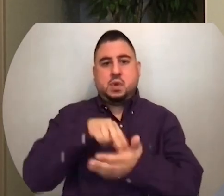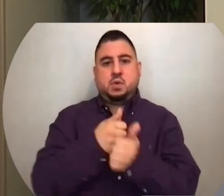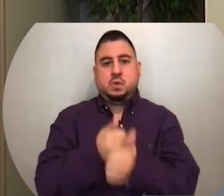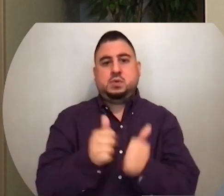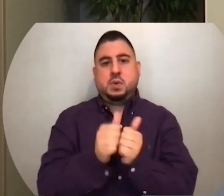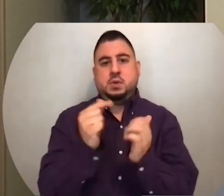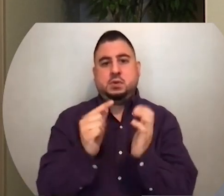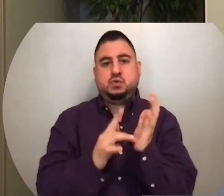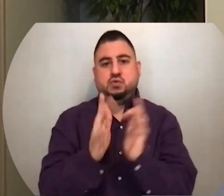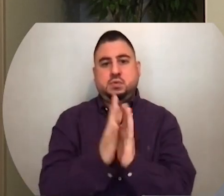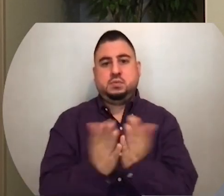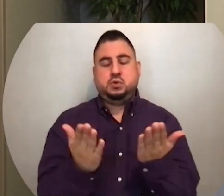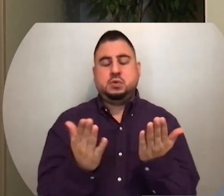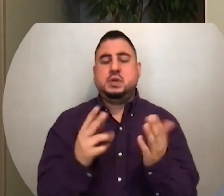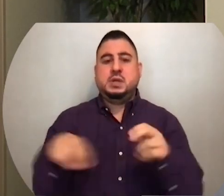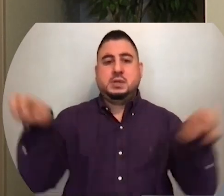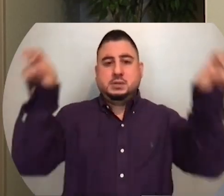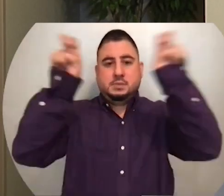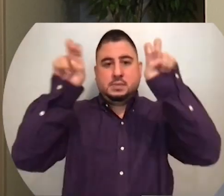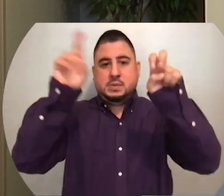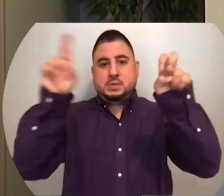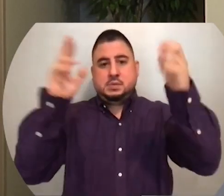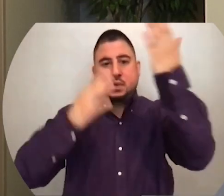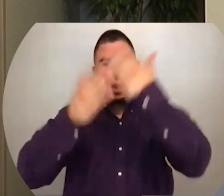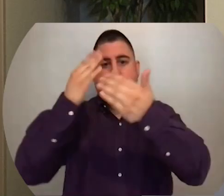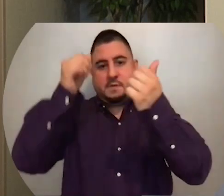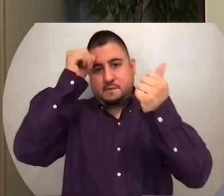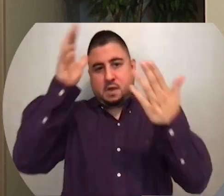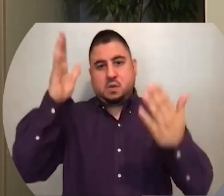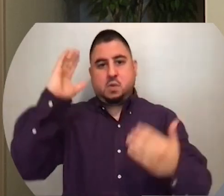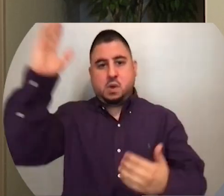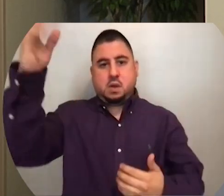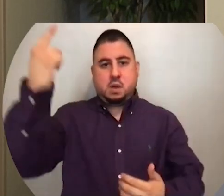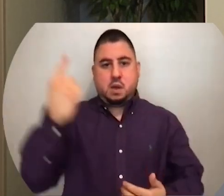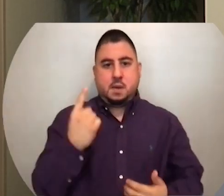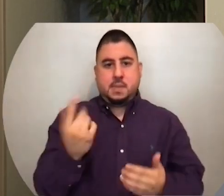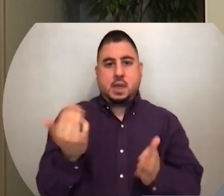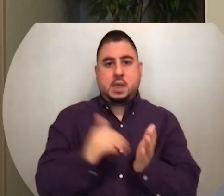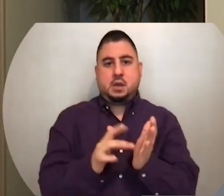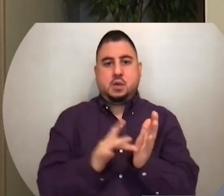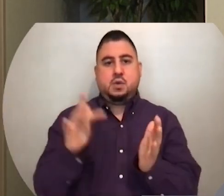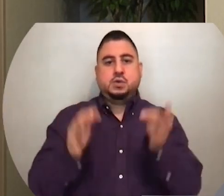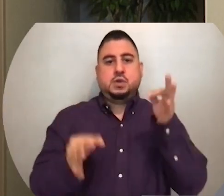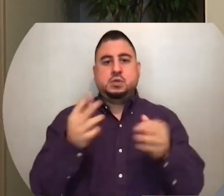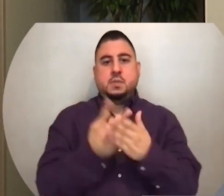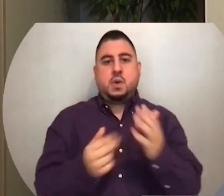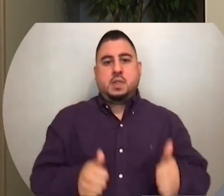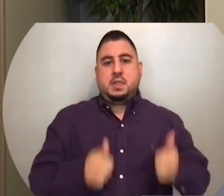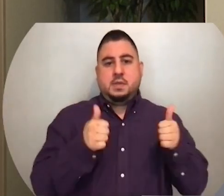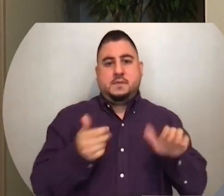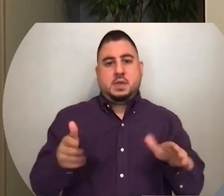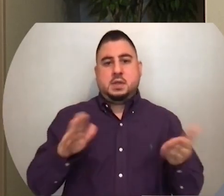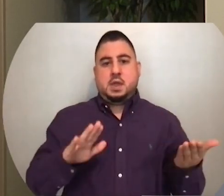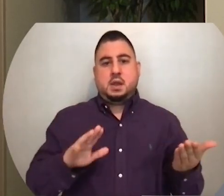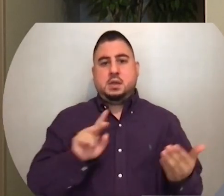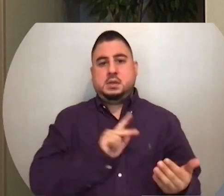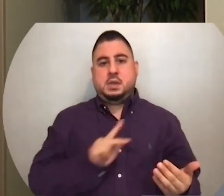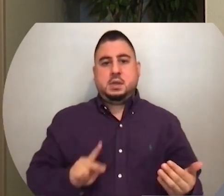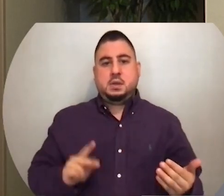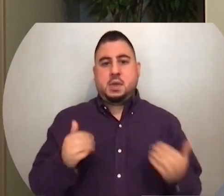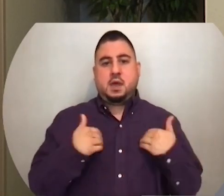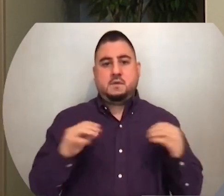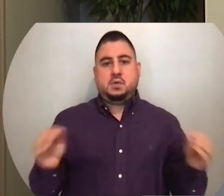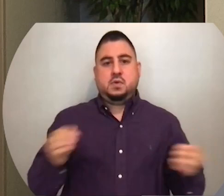He ascended into heaven and is seated at the right hand of the Father. He will come again in glory to judge the living and the dead, and his kingdom